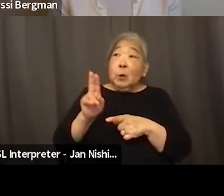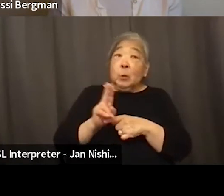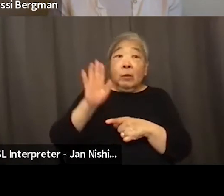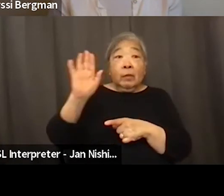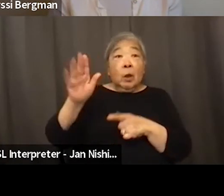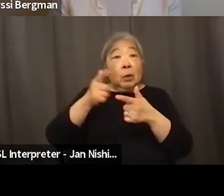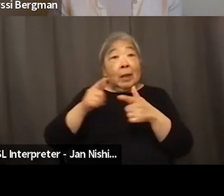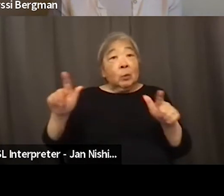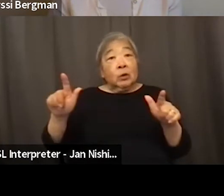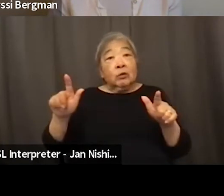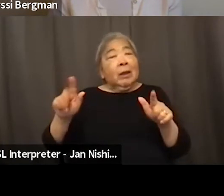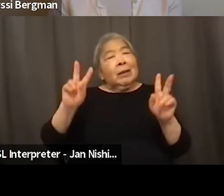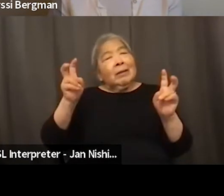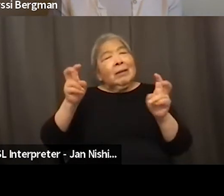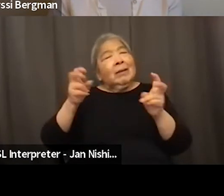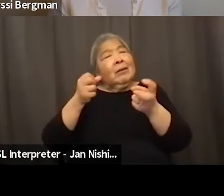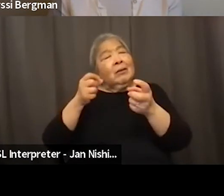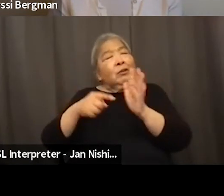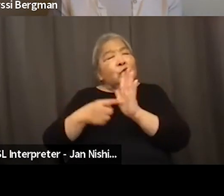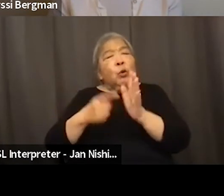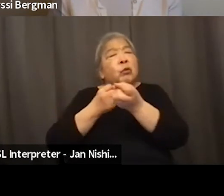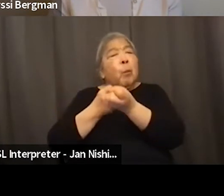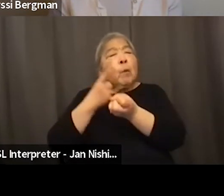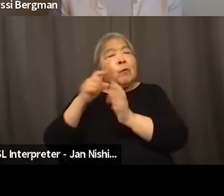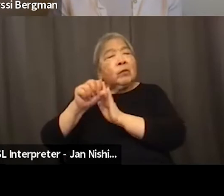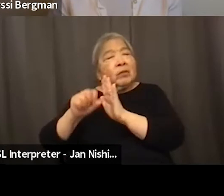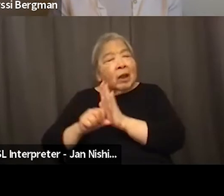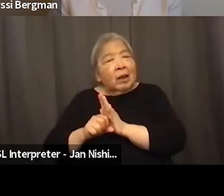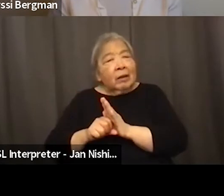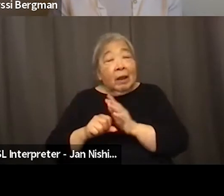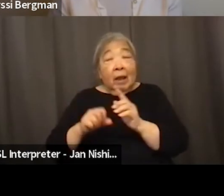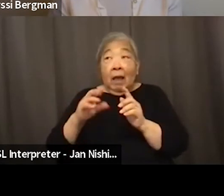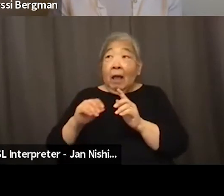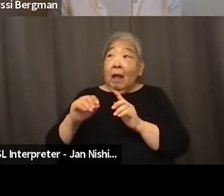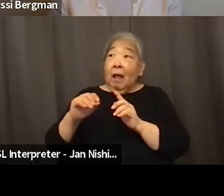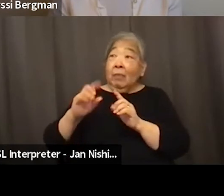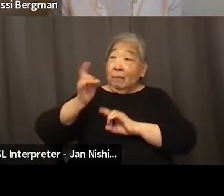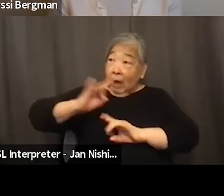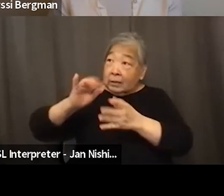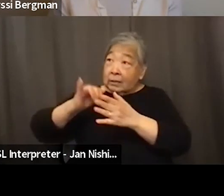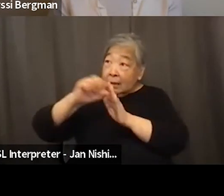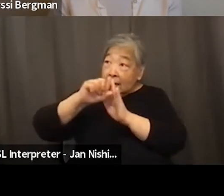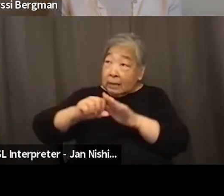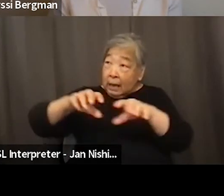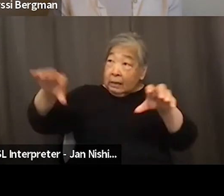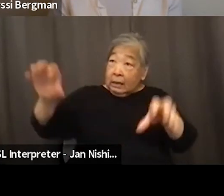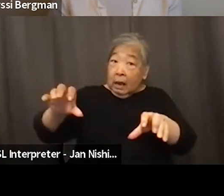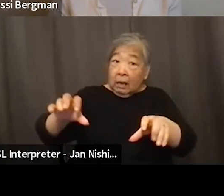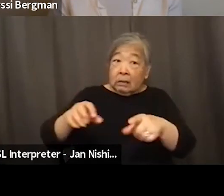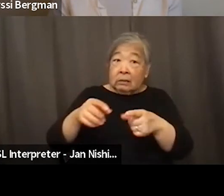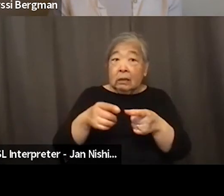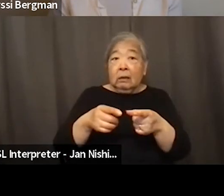like I said, it legitimizes the state, and then it discounts the type of violence that the state enacts. So I hope